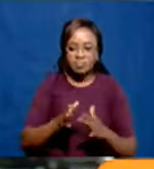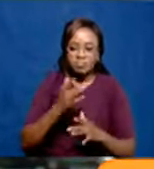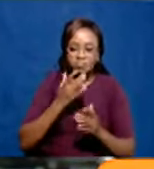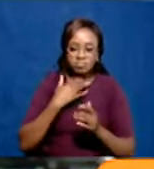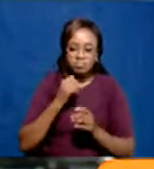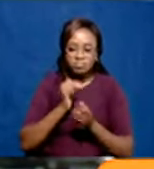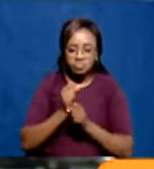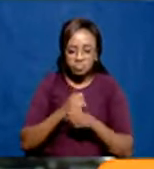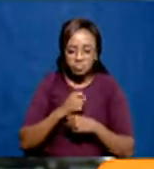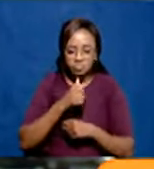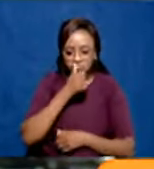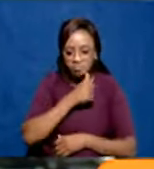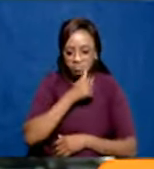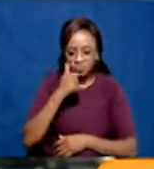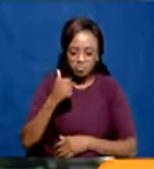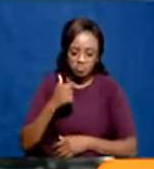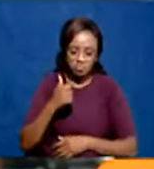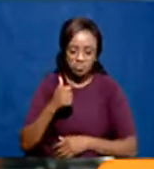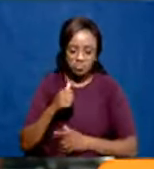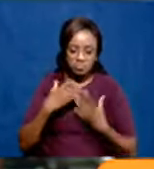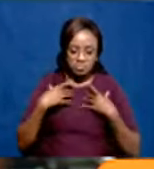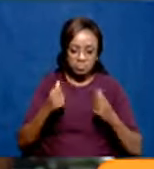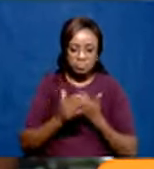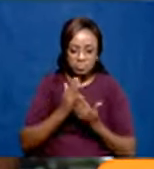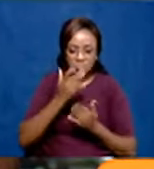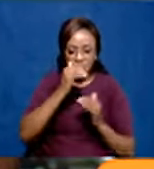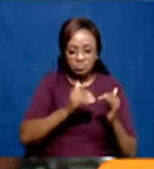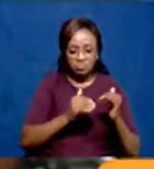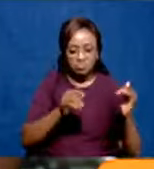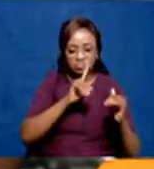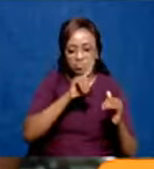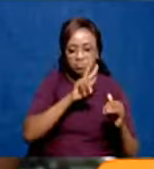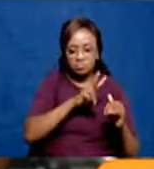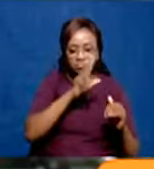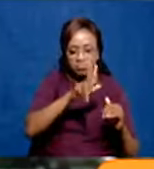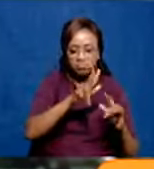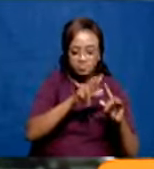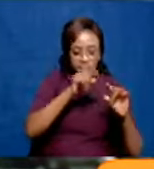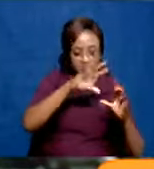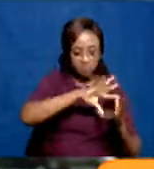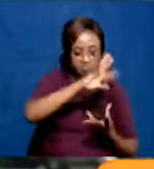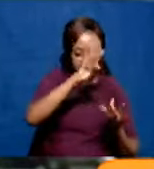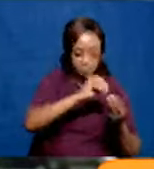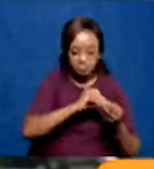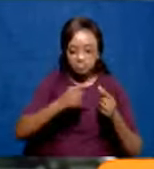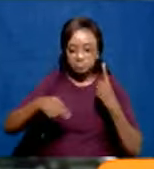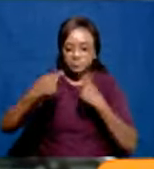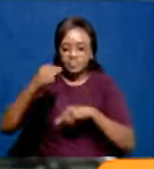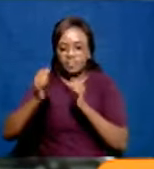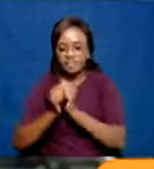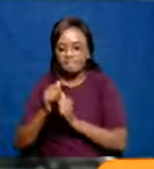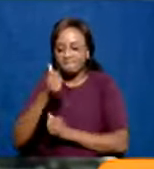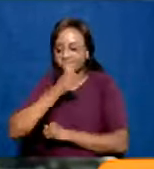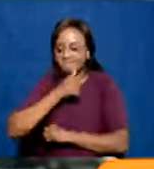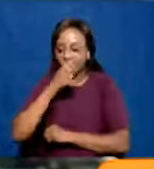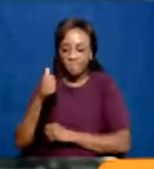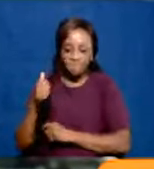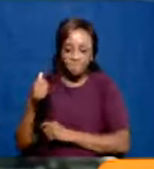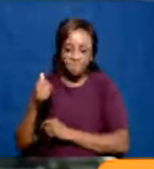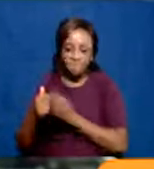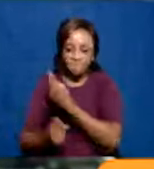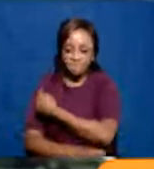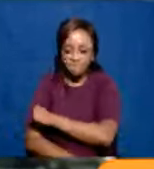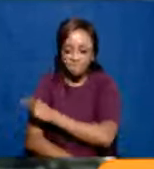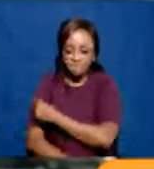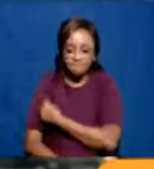this? Because it is putting all the level 1, 2, 3 to compete with the private facilities. And That's why even the composition of this board, it's